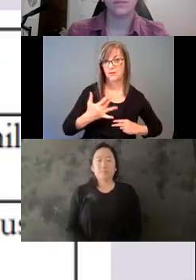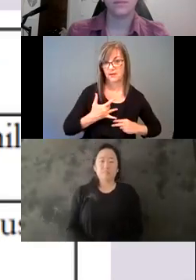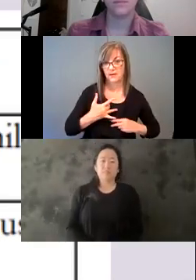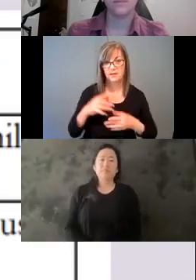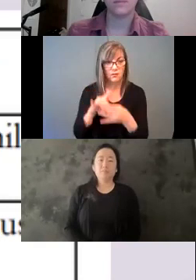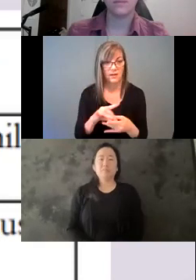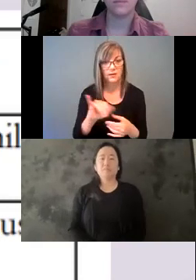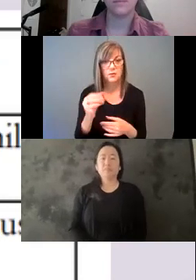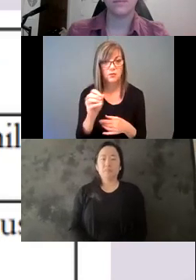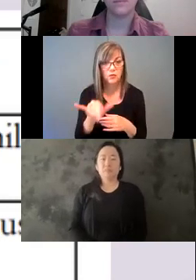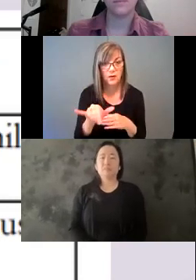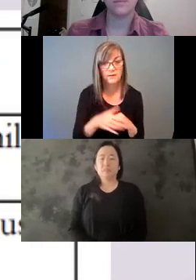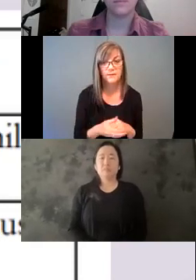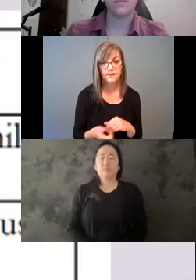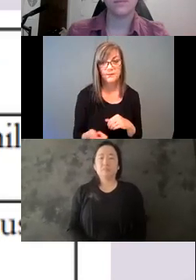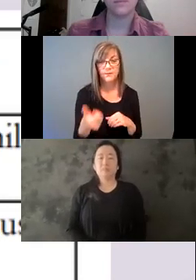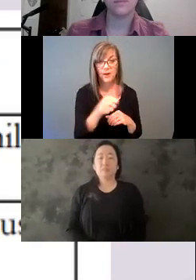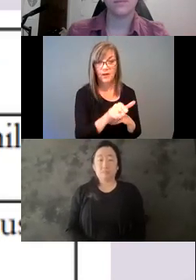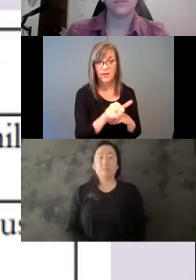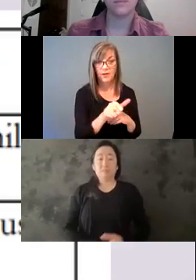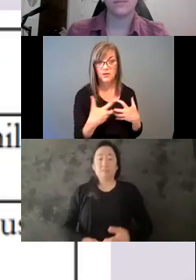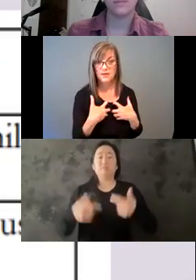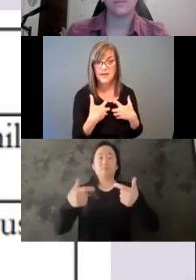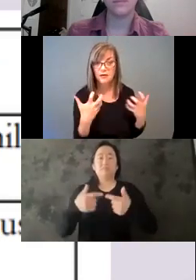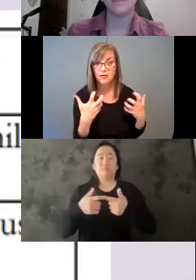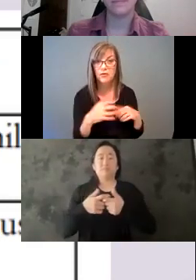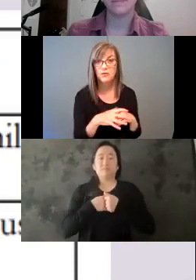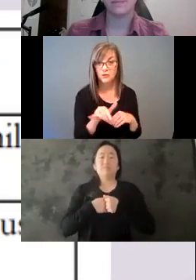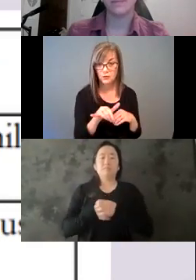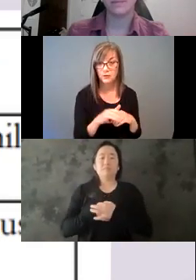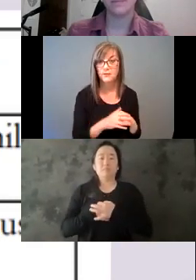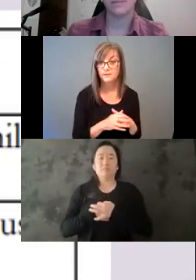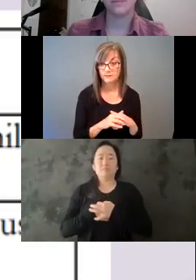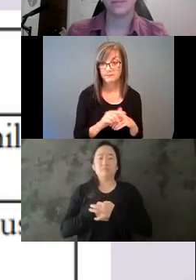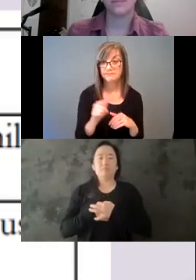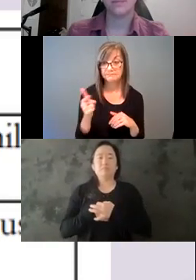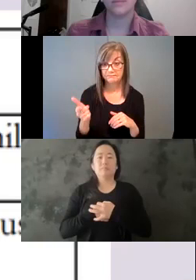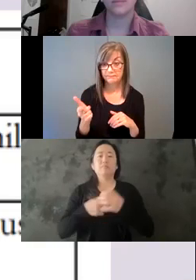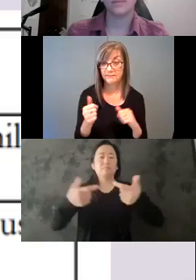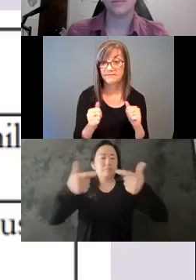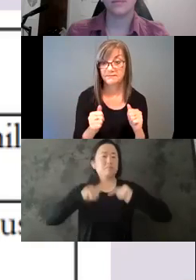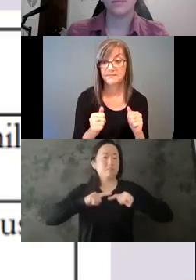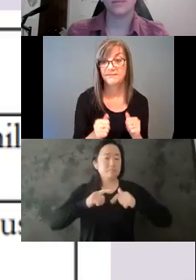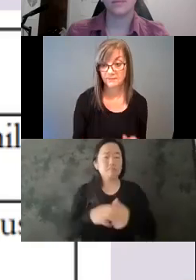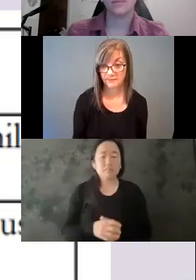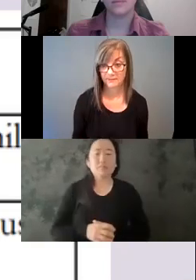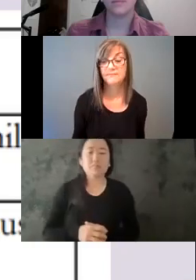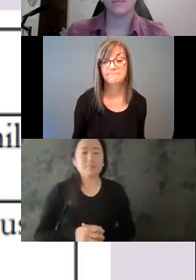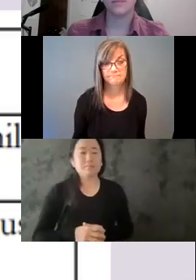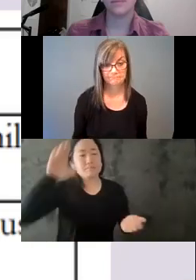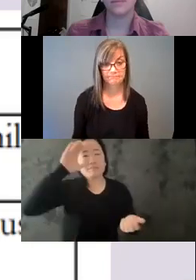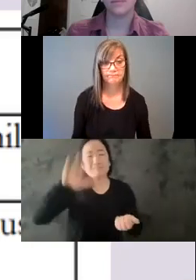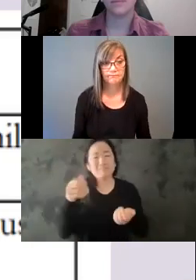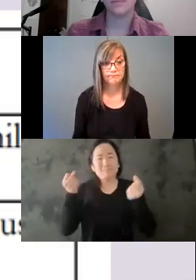joy. Others, anger. So again, some of these people, there's so many different emotions associated